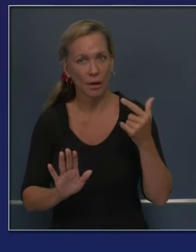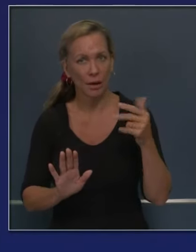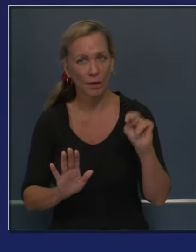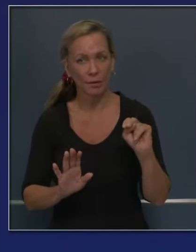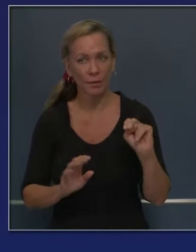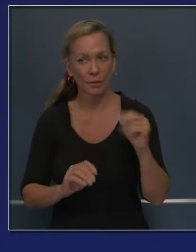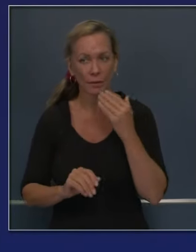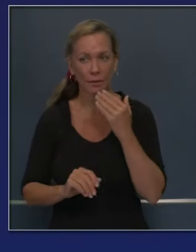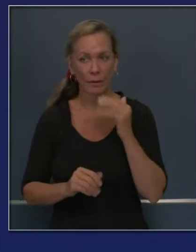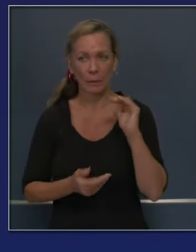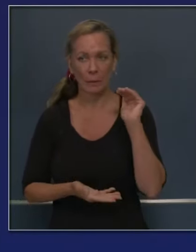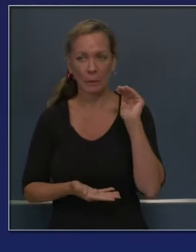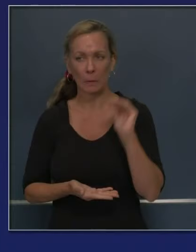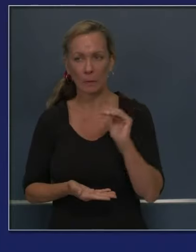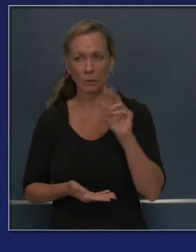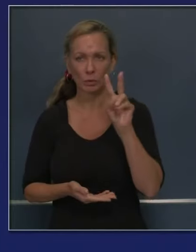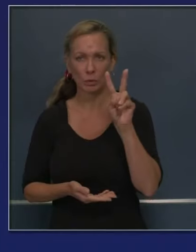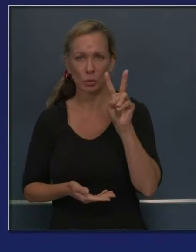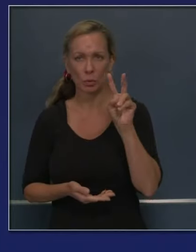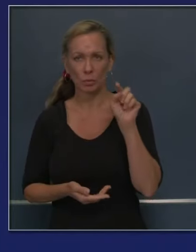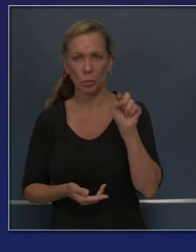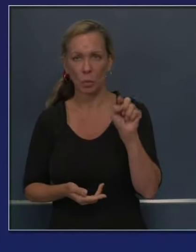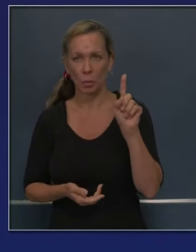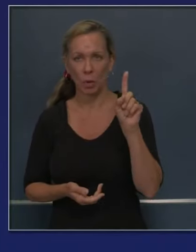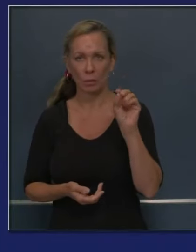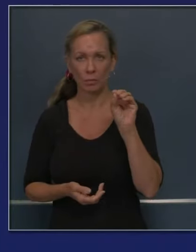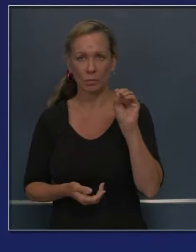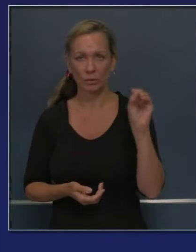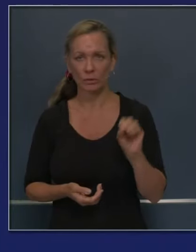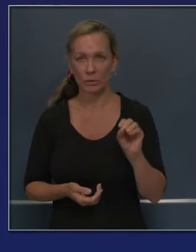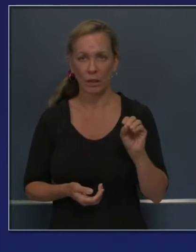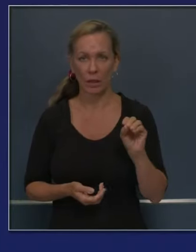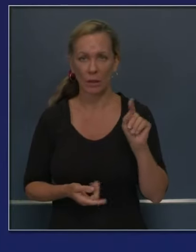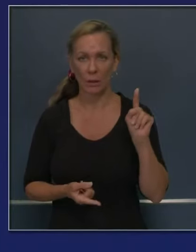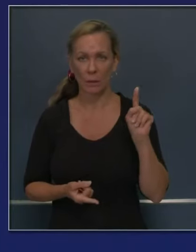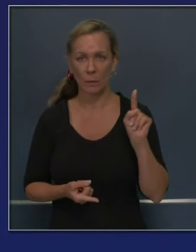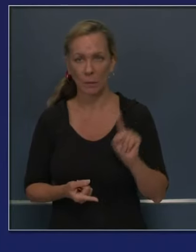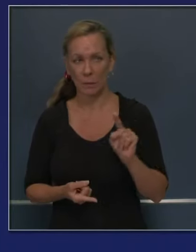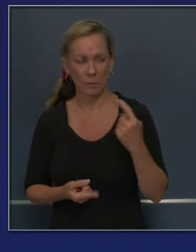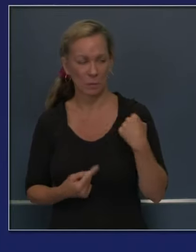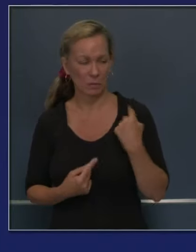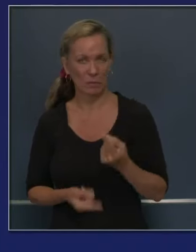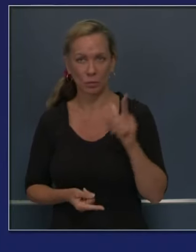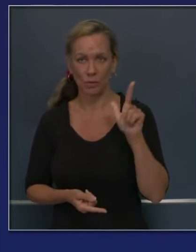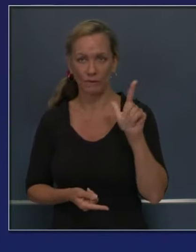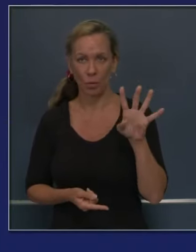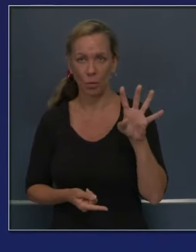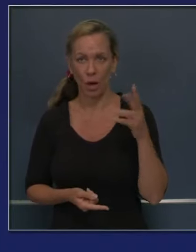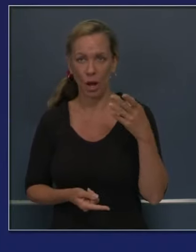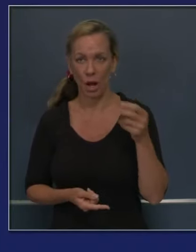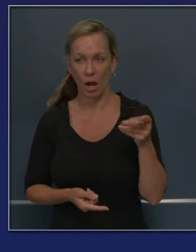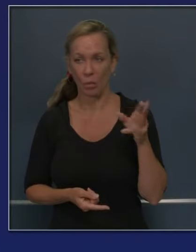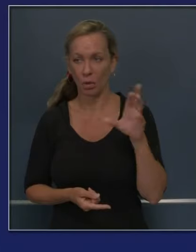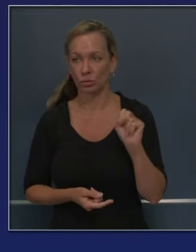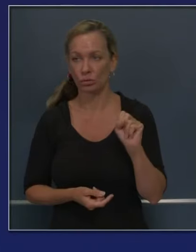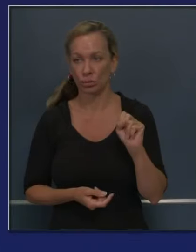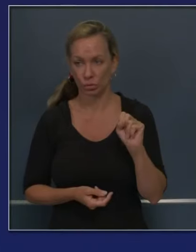2.1% in this last 24-hour reporting period. Hospitalizations now, COVID